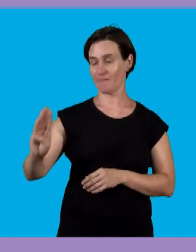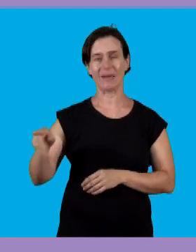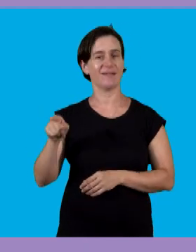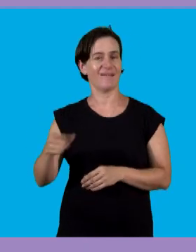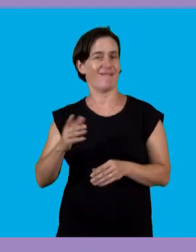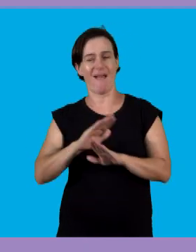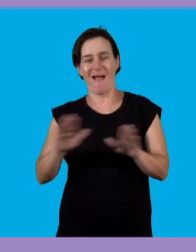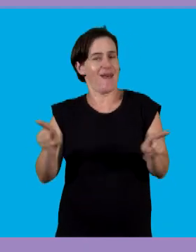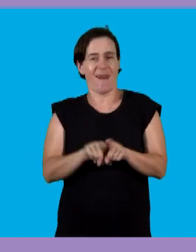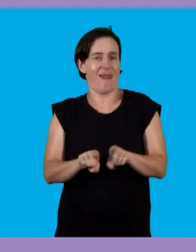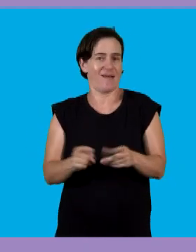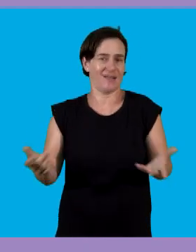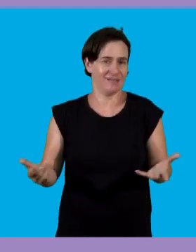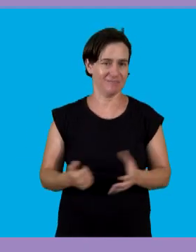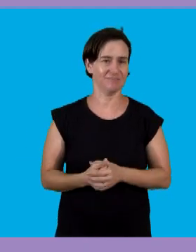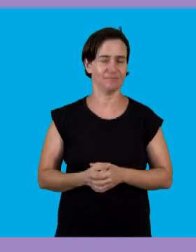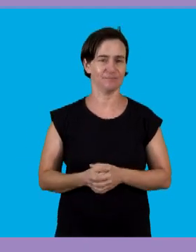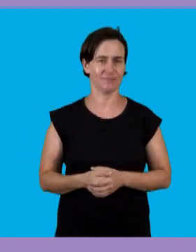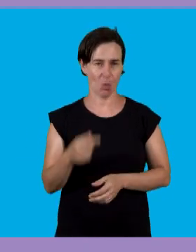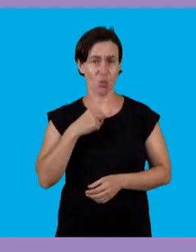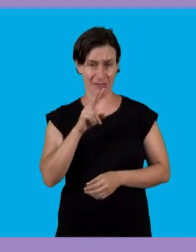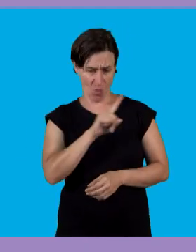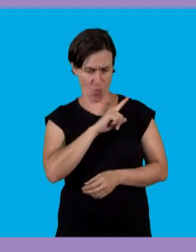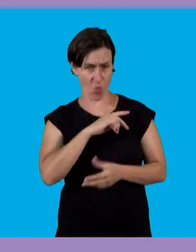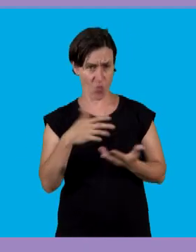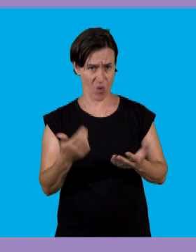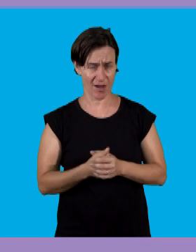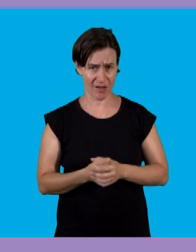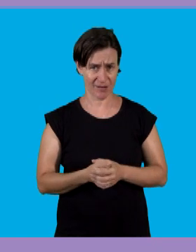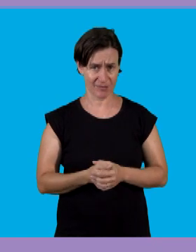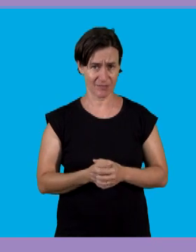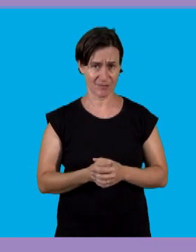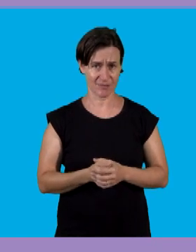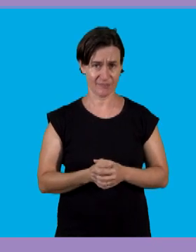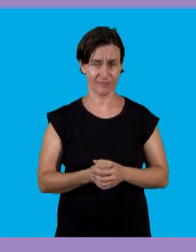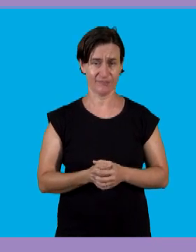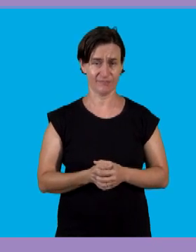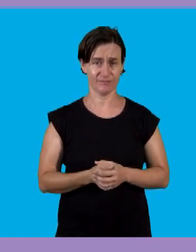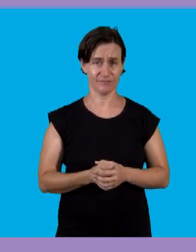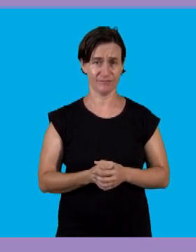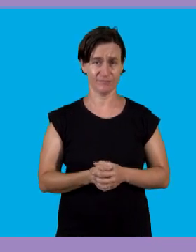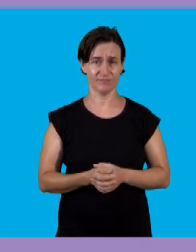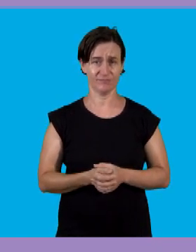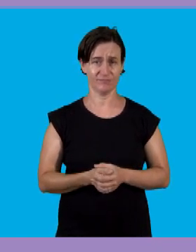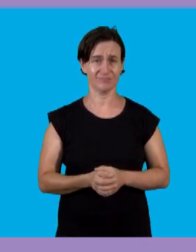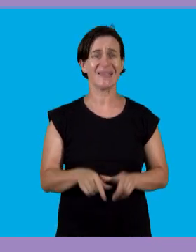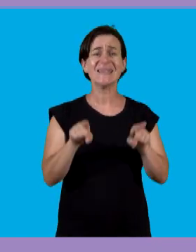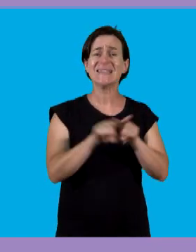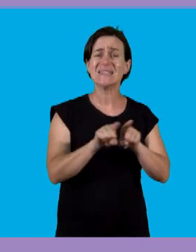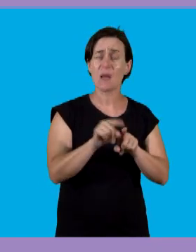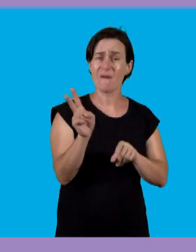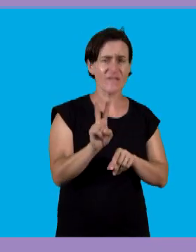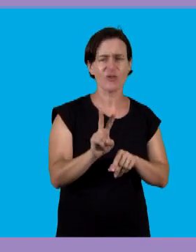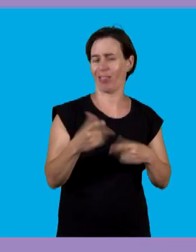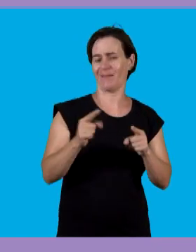and 5b. Well, firstly, we can see that these two are unlike terms. Why? Because they do not have the